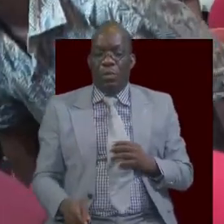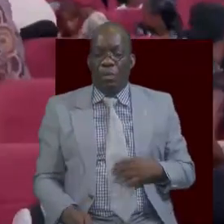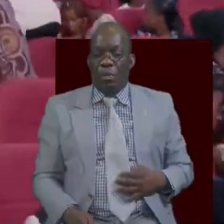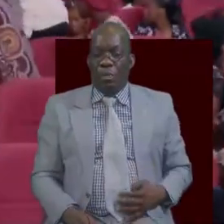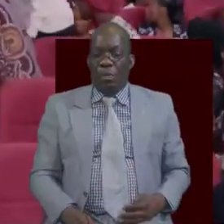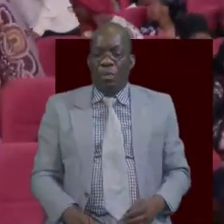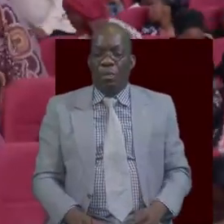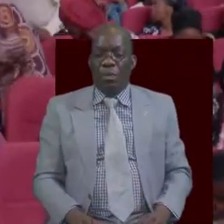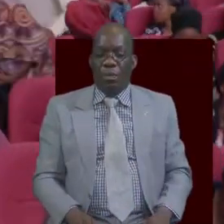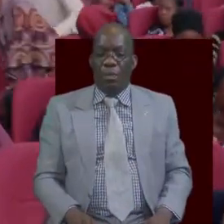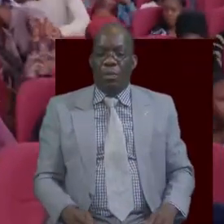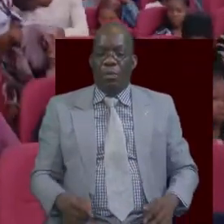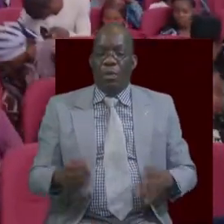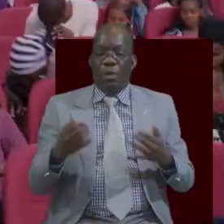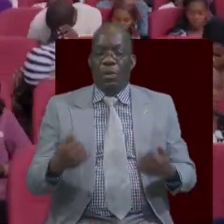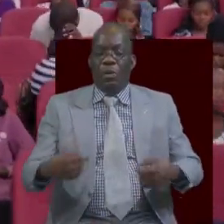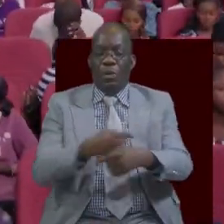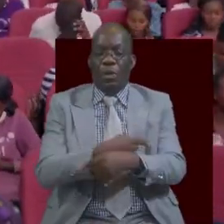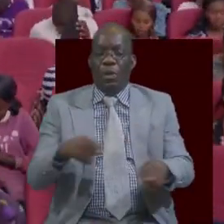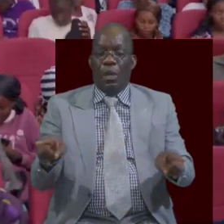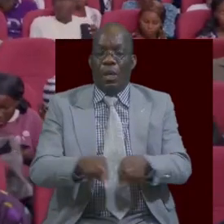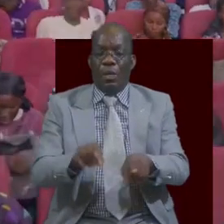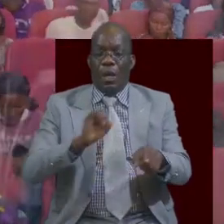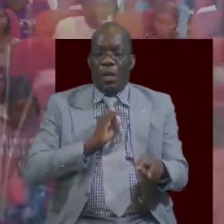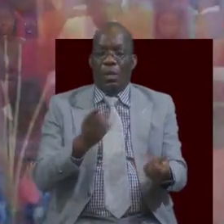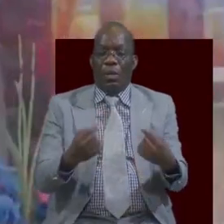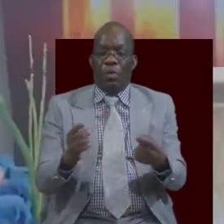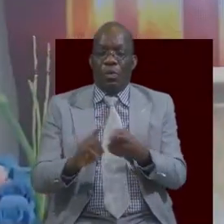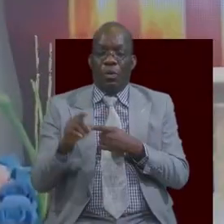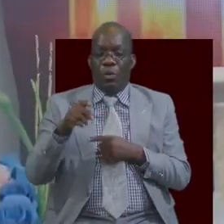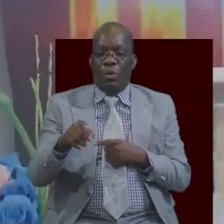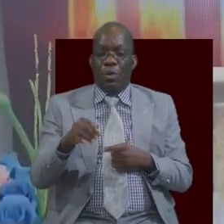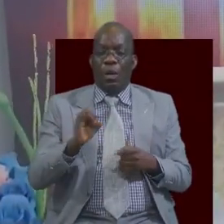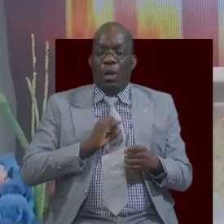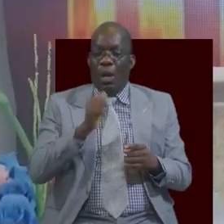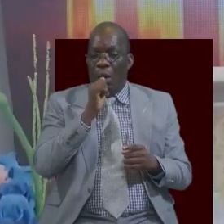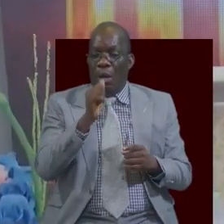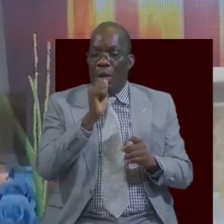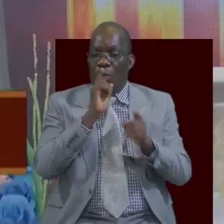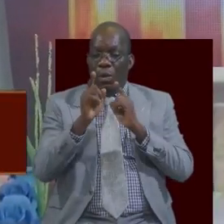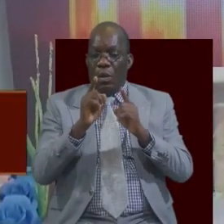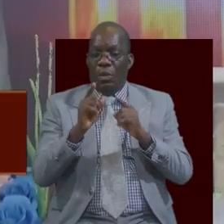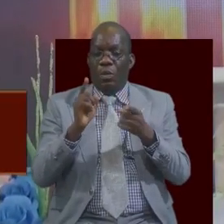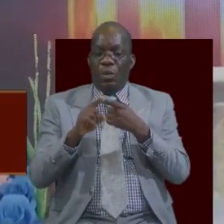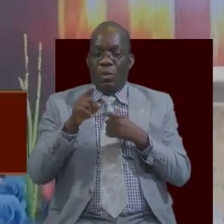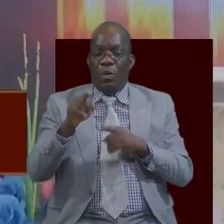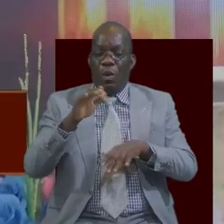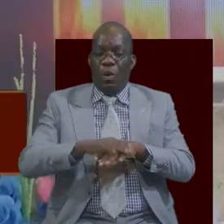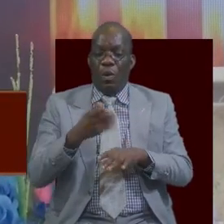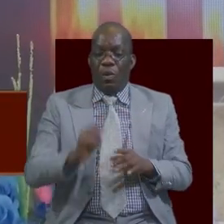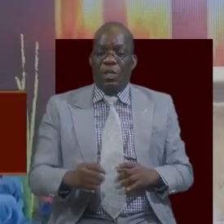Today, as I come to you, I'm talking to you on unique virtues